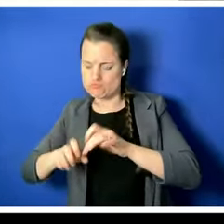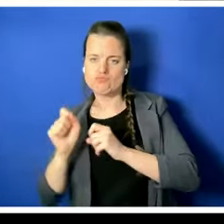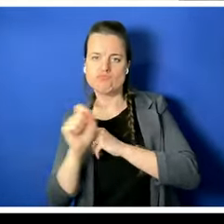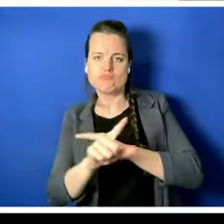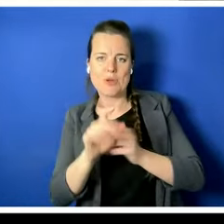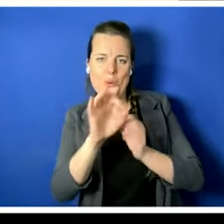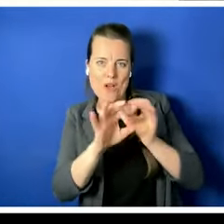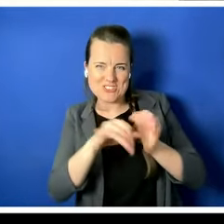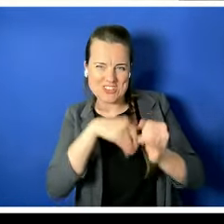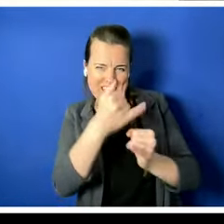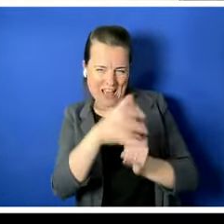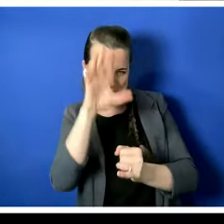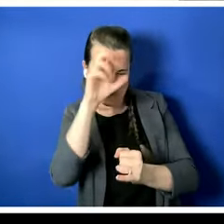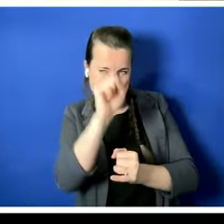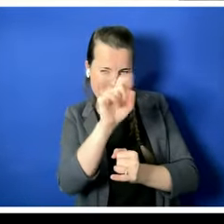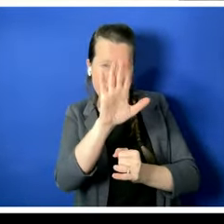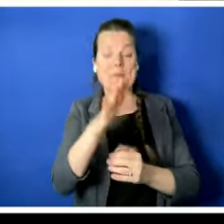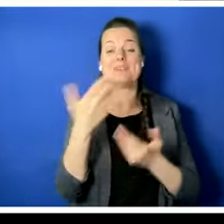Thank you.